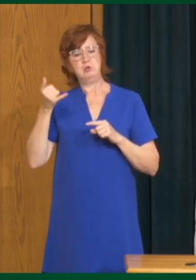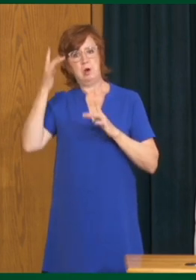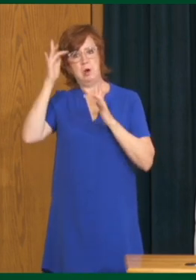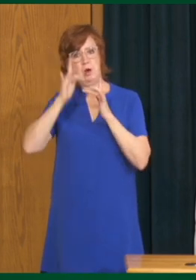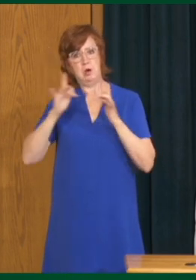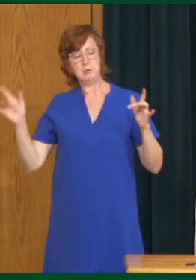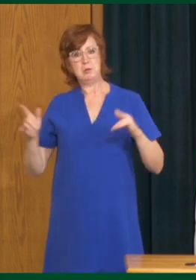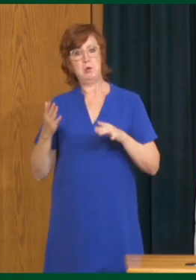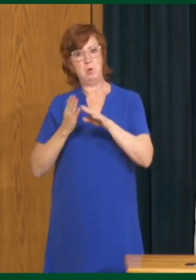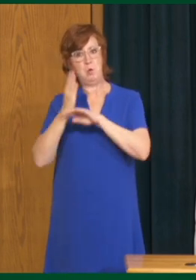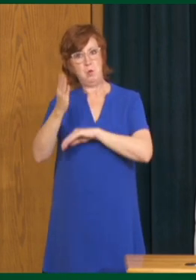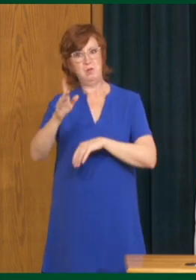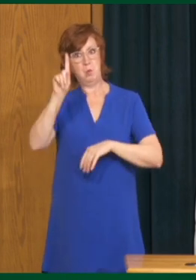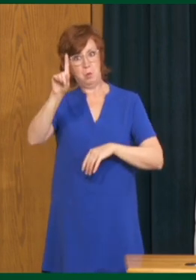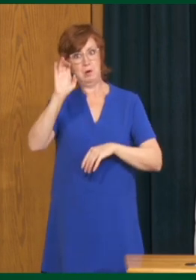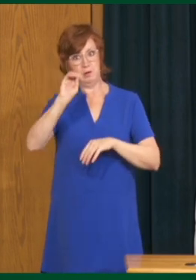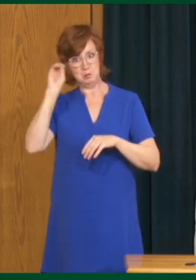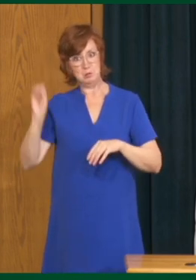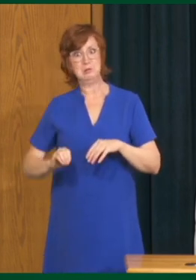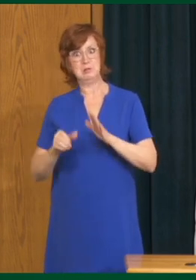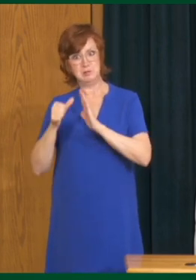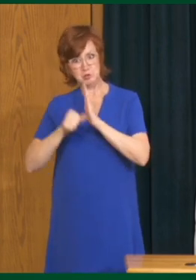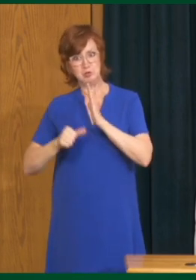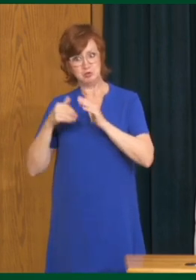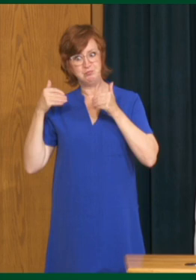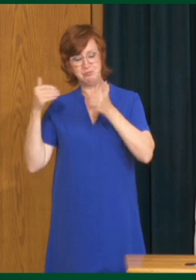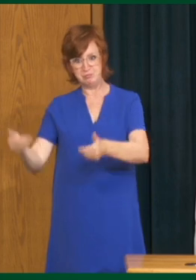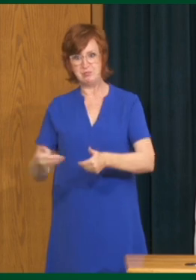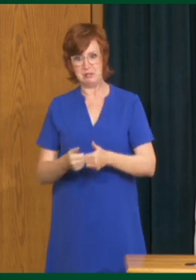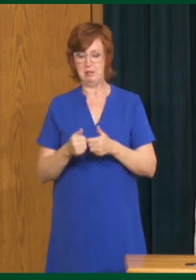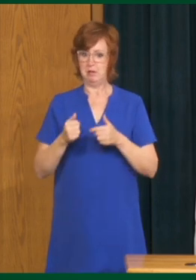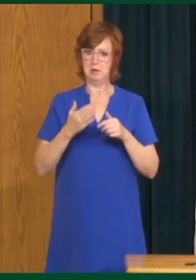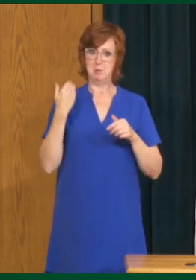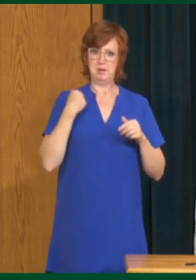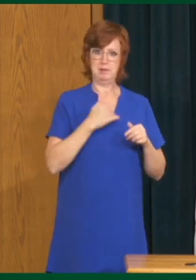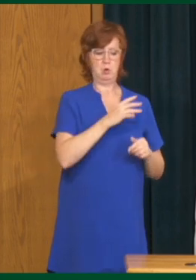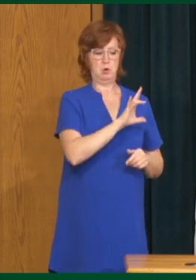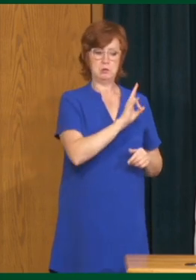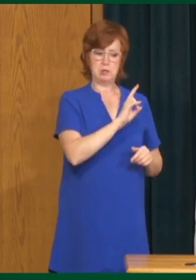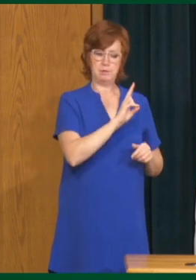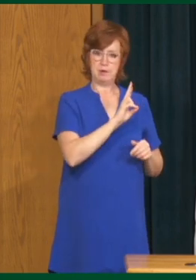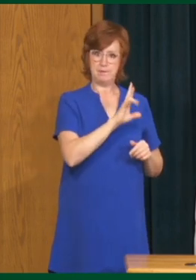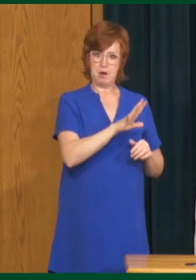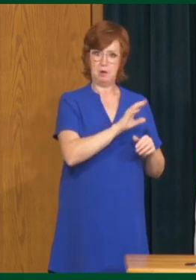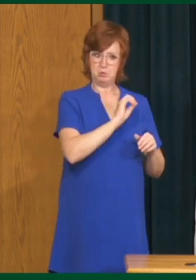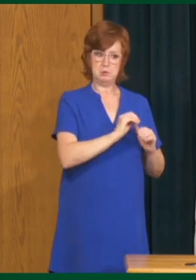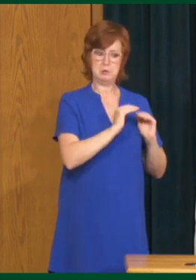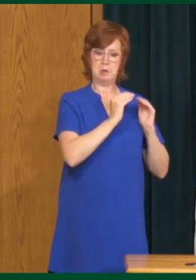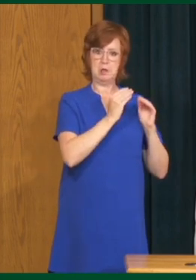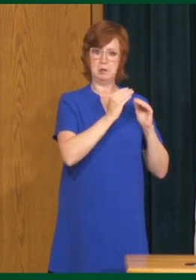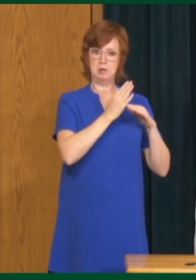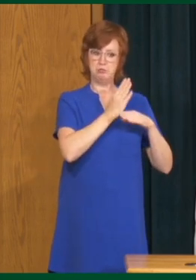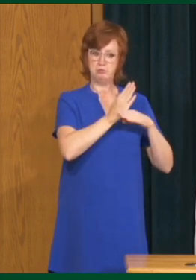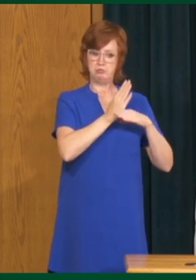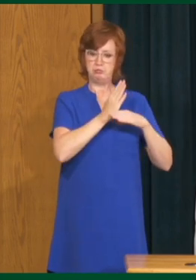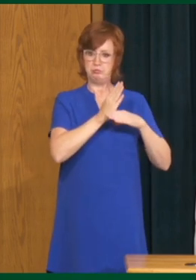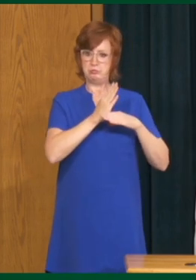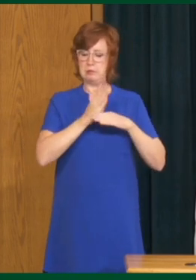achieving beyond 100% of their pre-COVID surgical levels as a result of new surgeons that were recruited to the